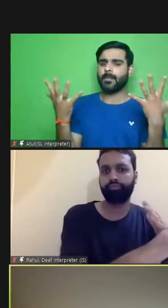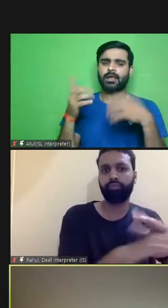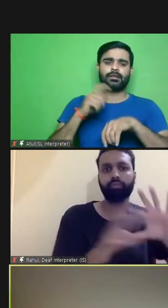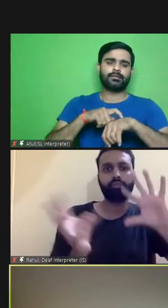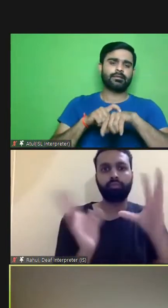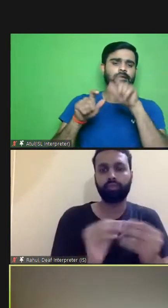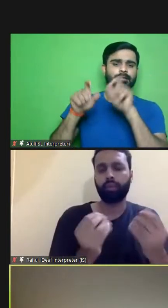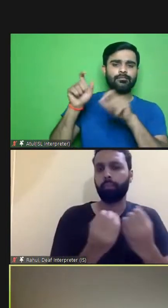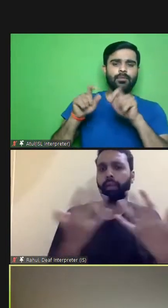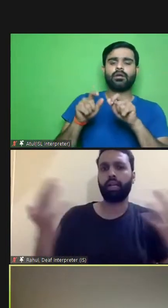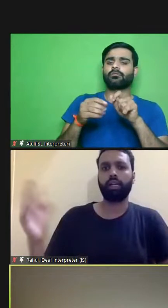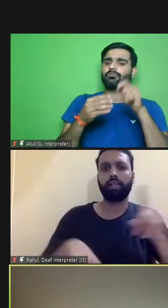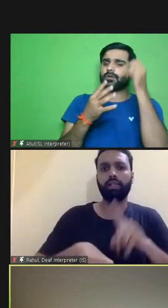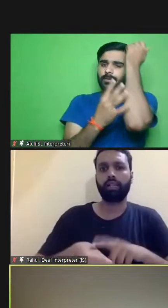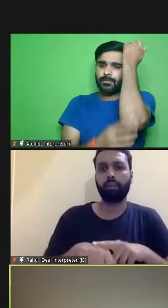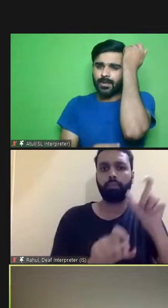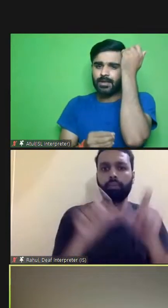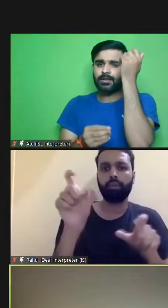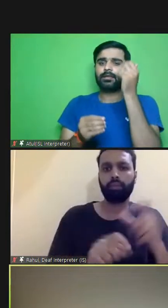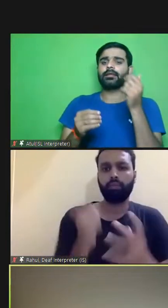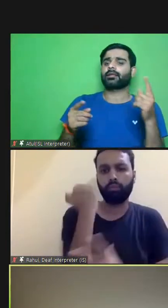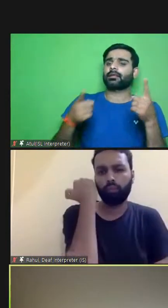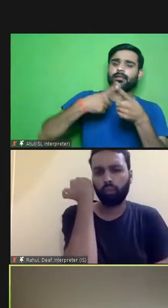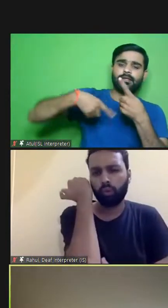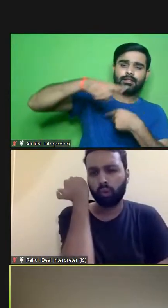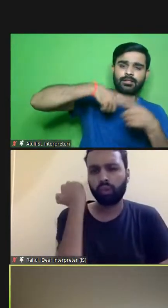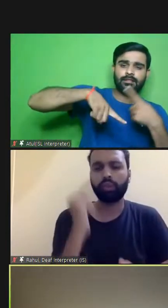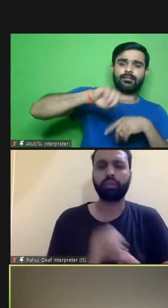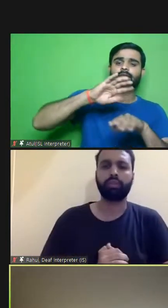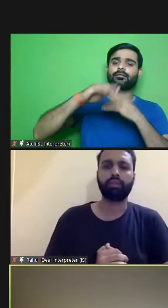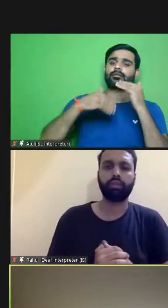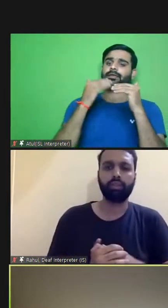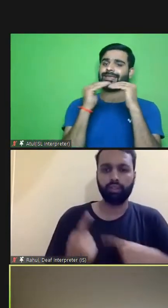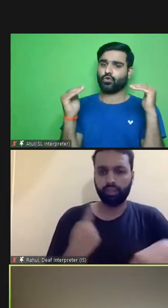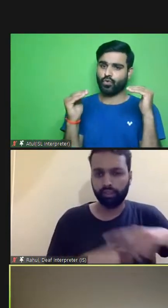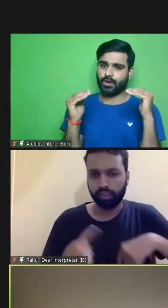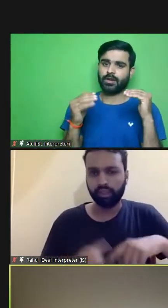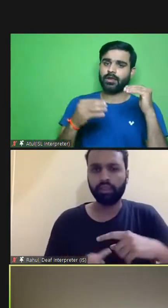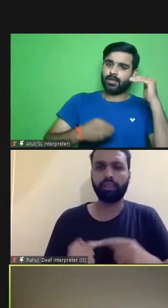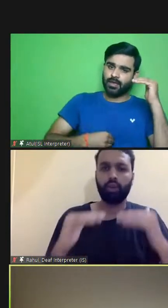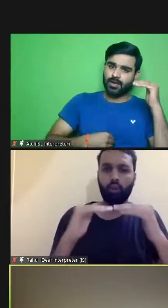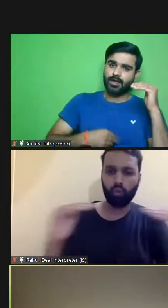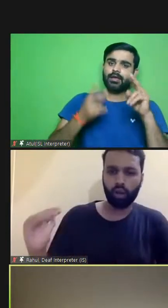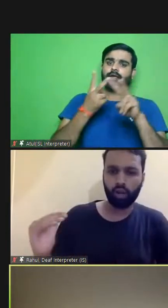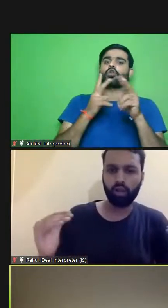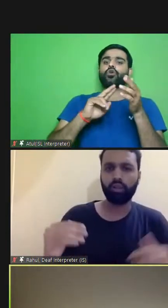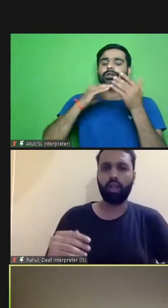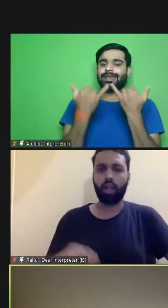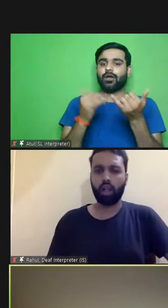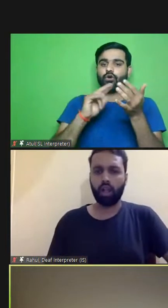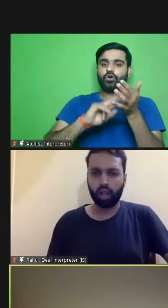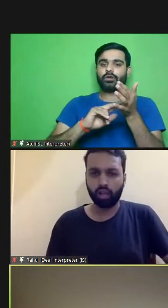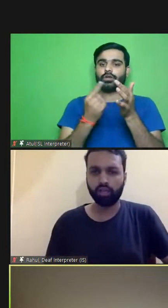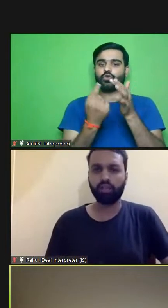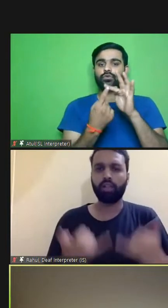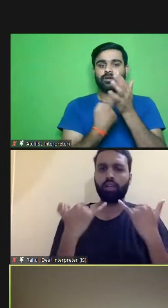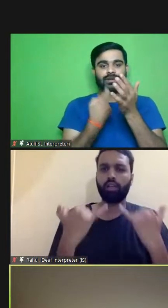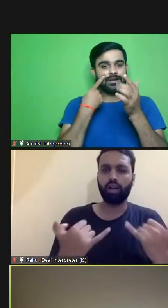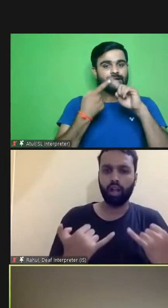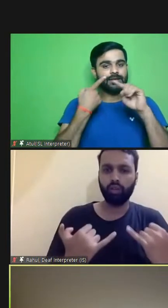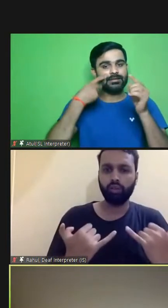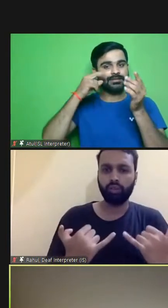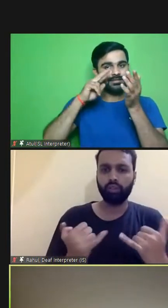into poverty, exacerbating the cycle of poverty, inequity, hunger, and malnutrition. And